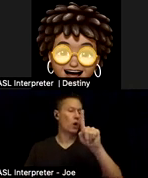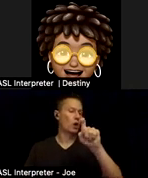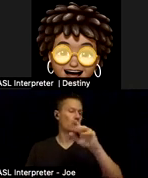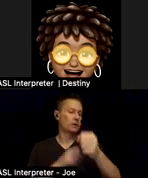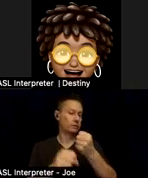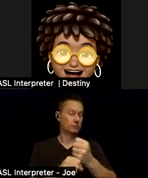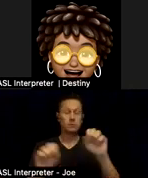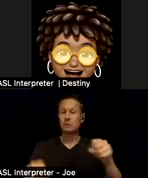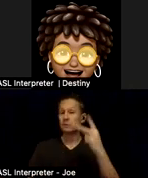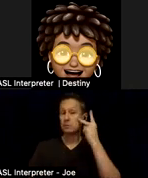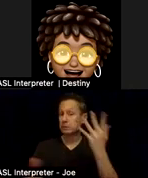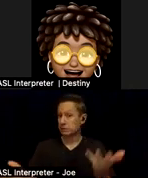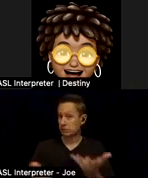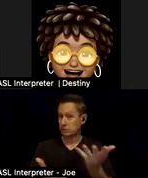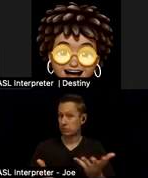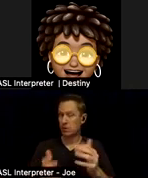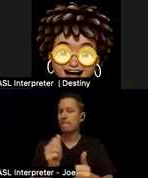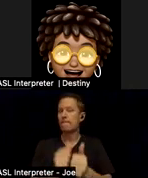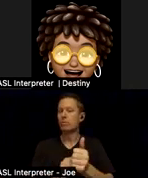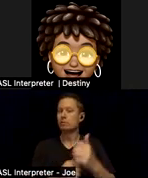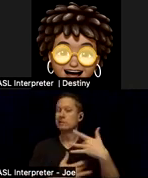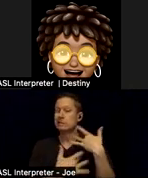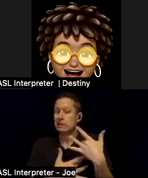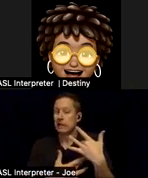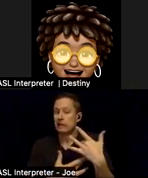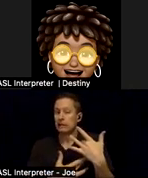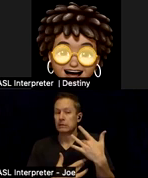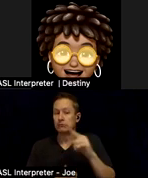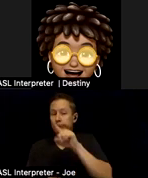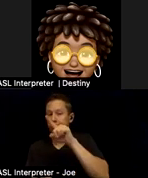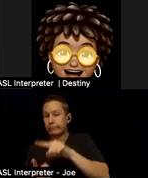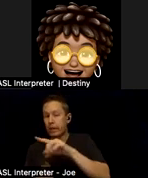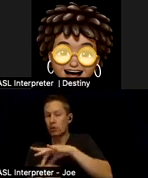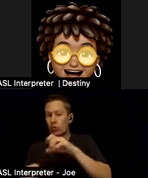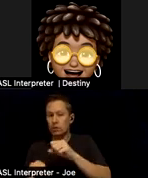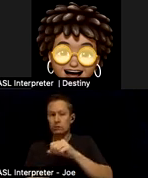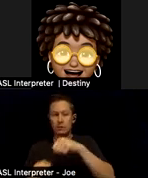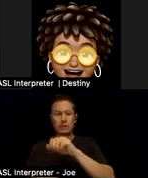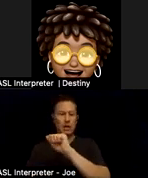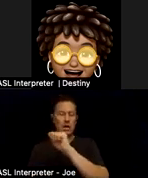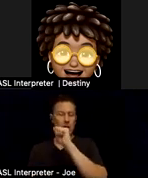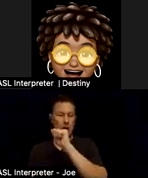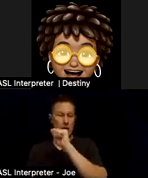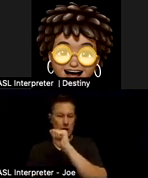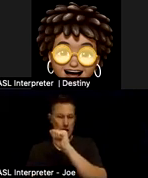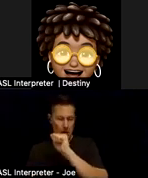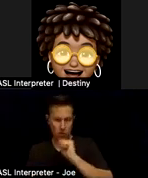we can see here that there will most likely be fewer earthquakes in Arizona, then in